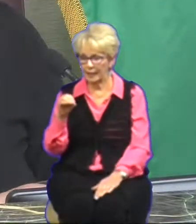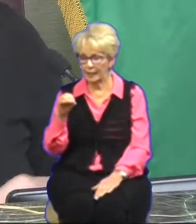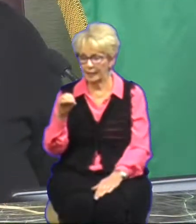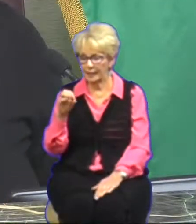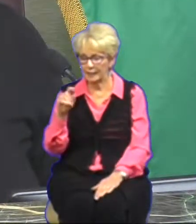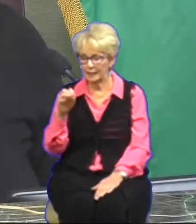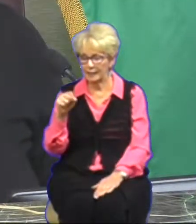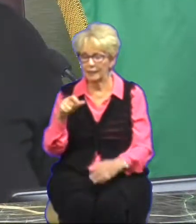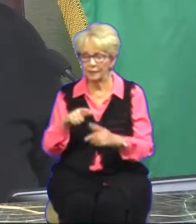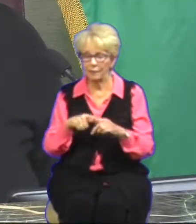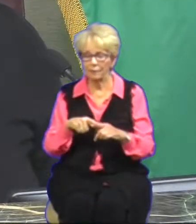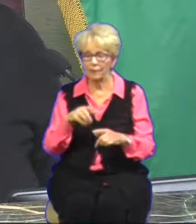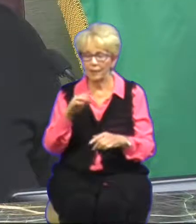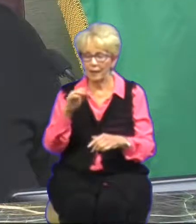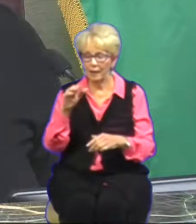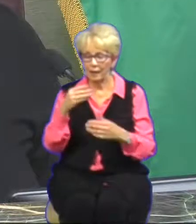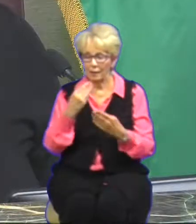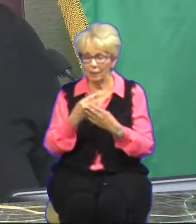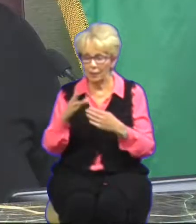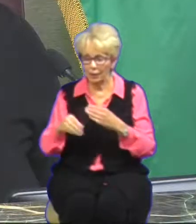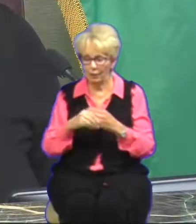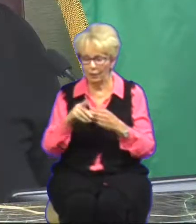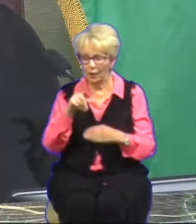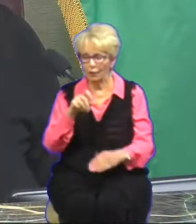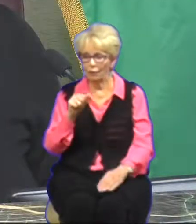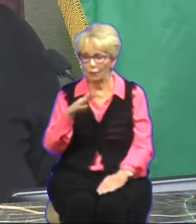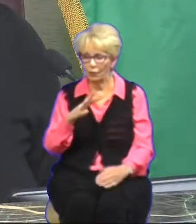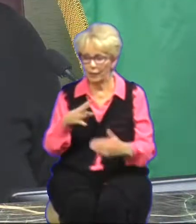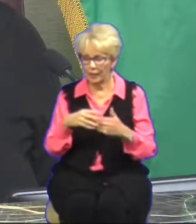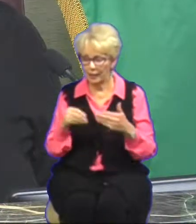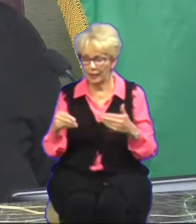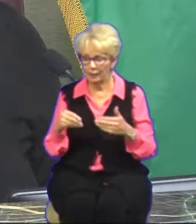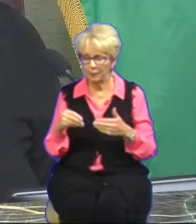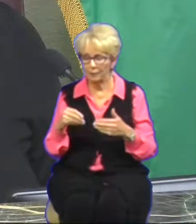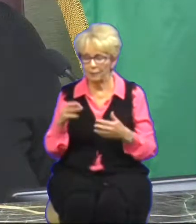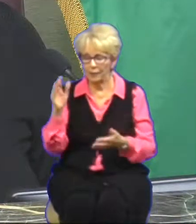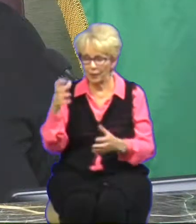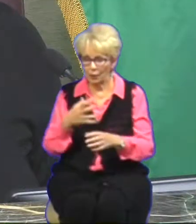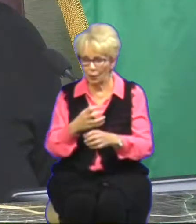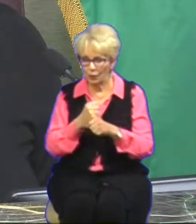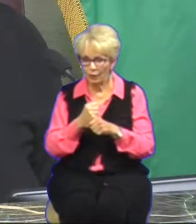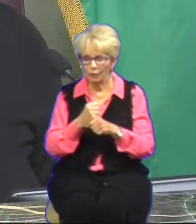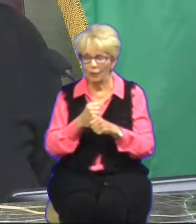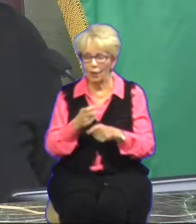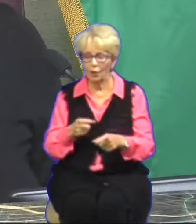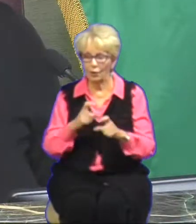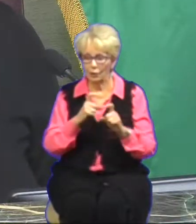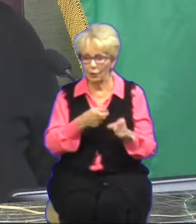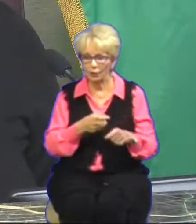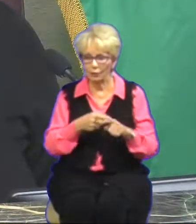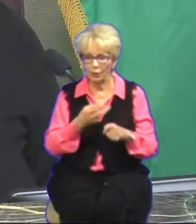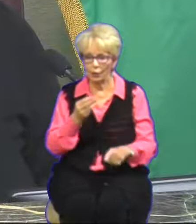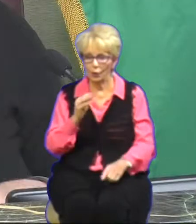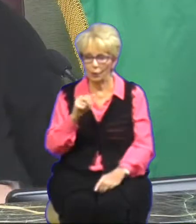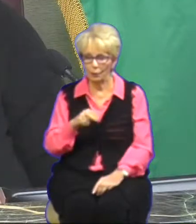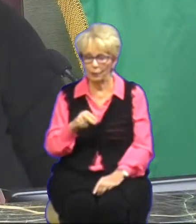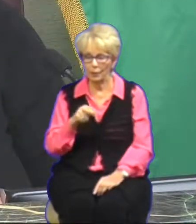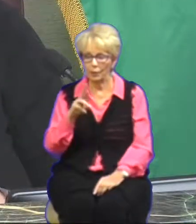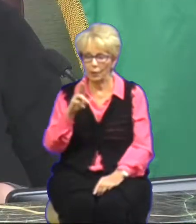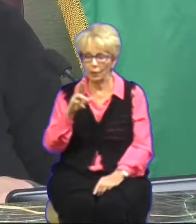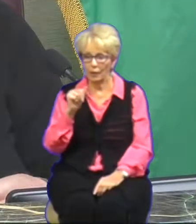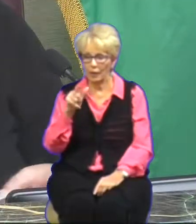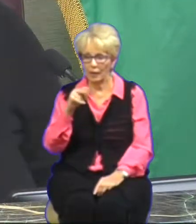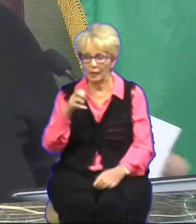$125.98, a budget amendment in the amount of $114 to receive a contribution from the Morganton Humanist Alliance